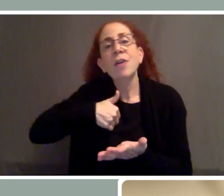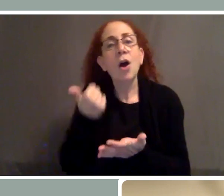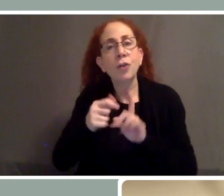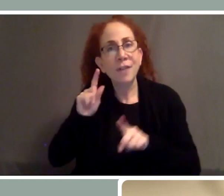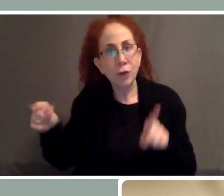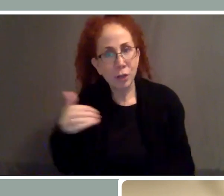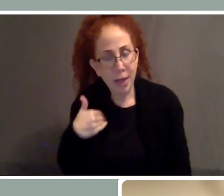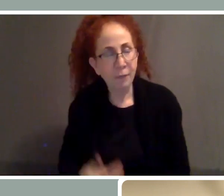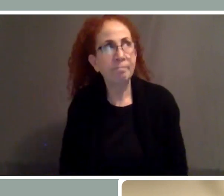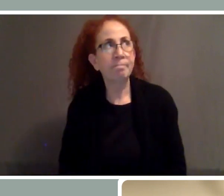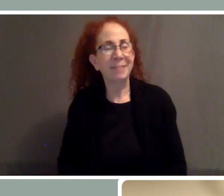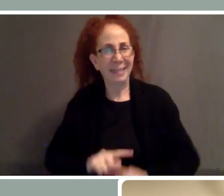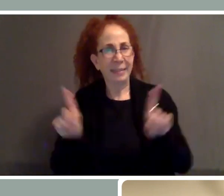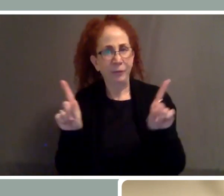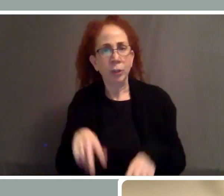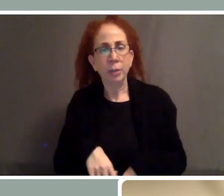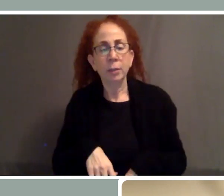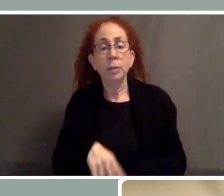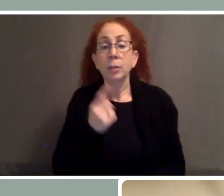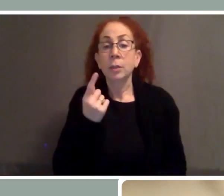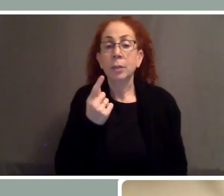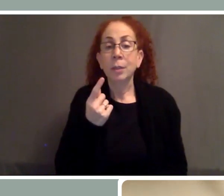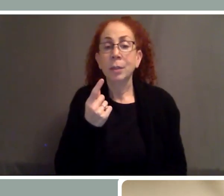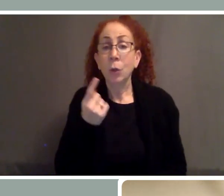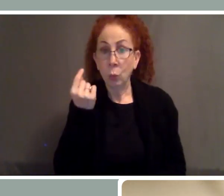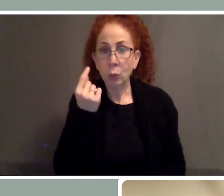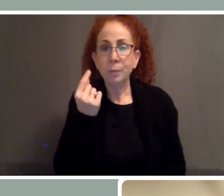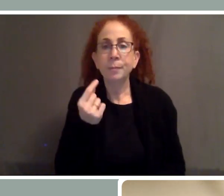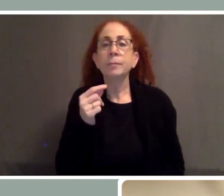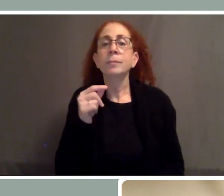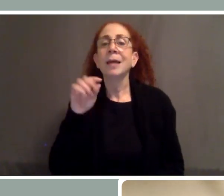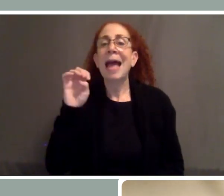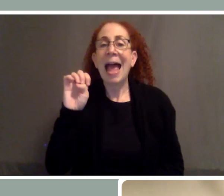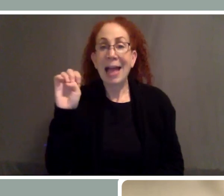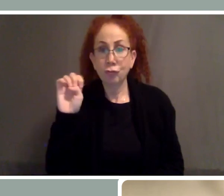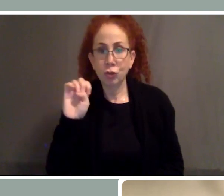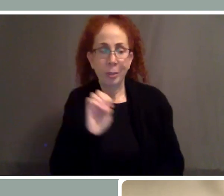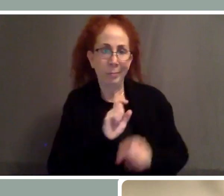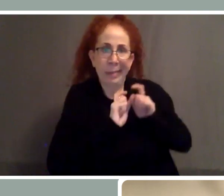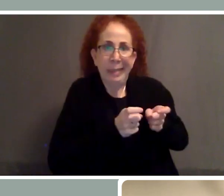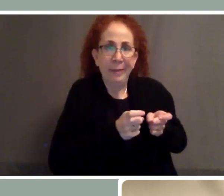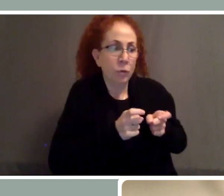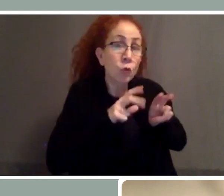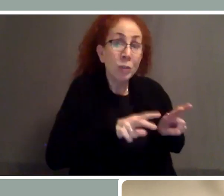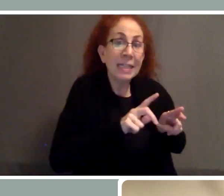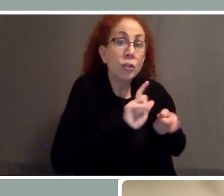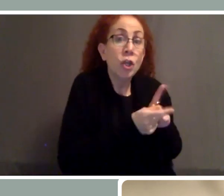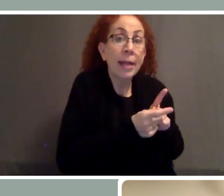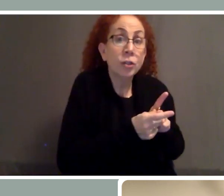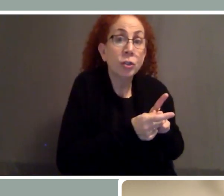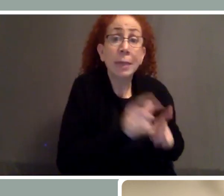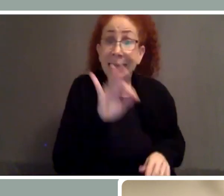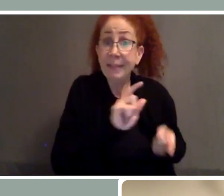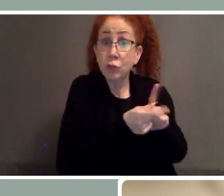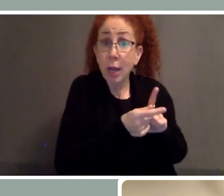where they actually look at whether they give a dose of estrogen and see if there's a change. And that actually suggests